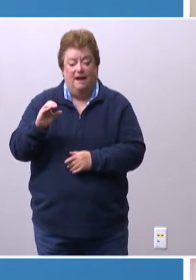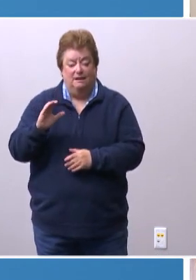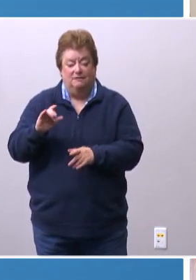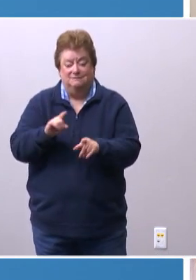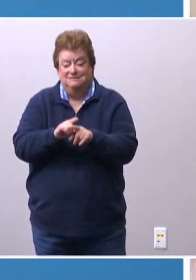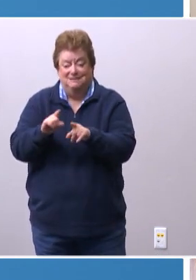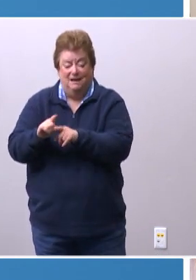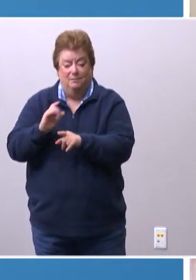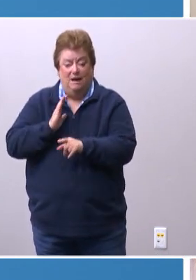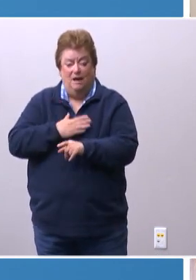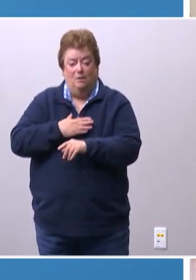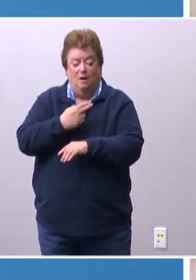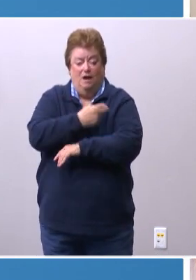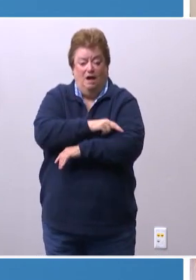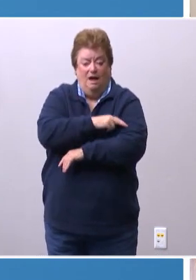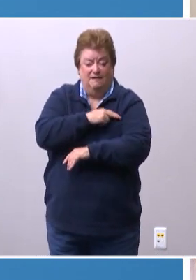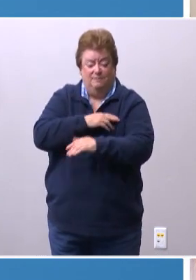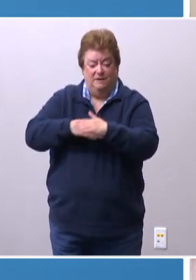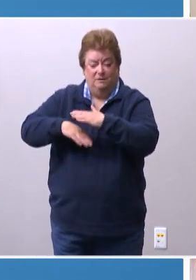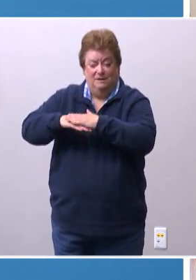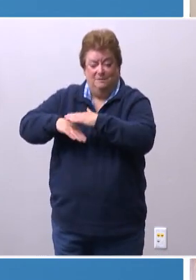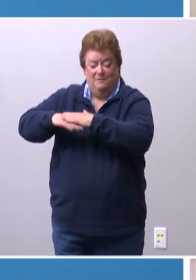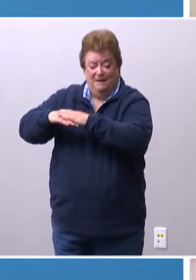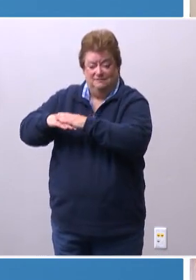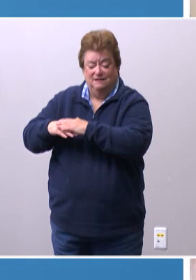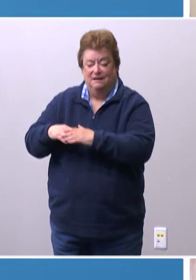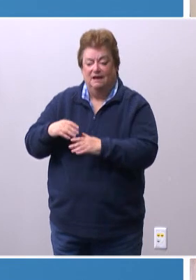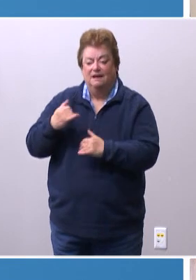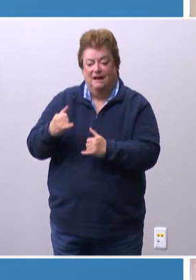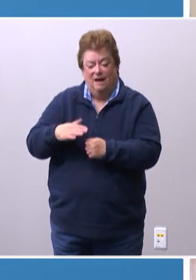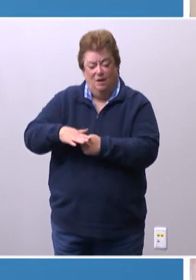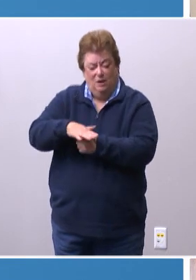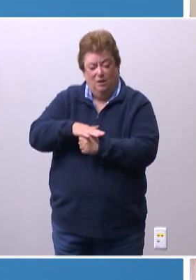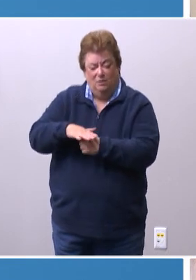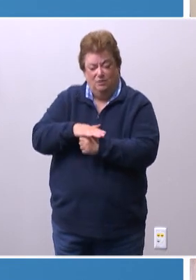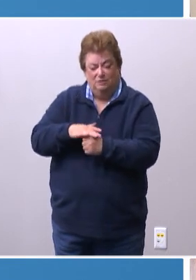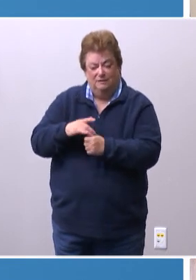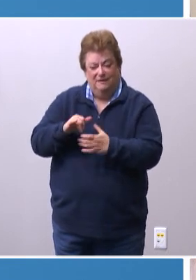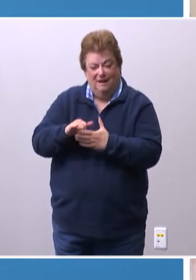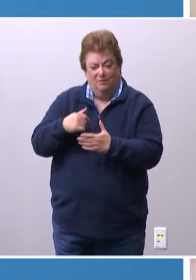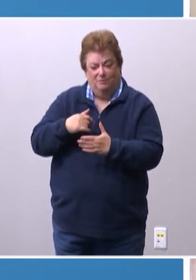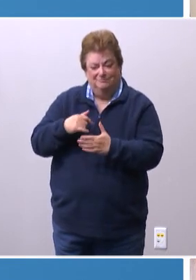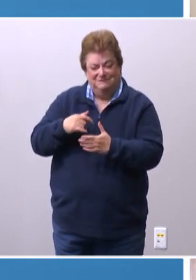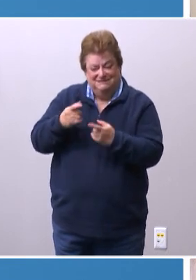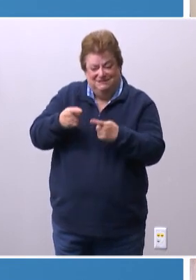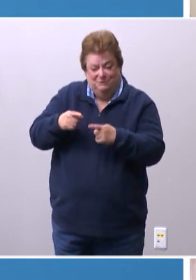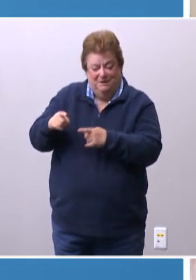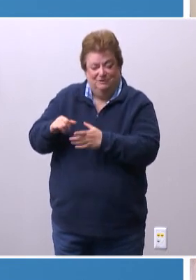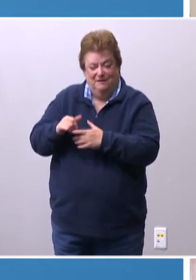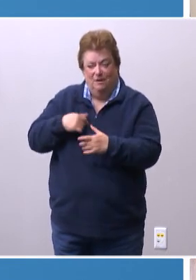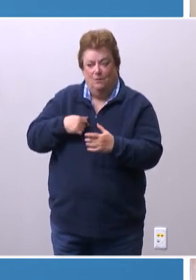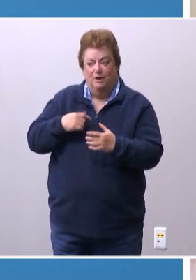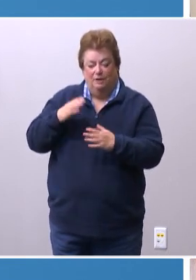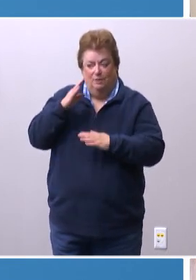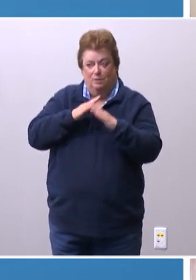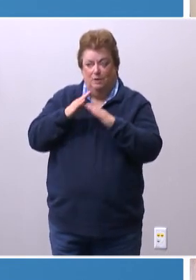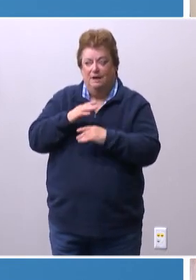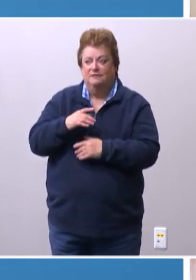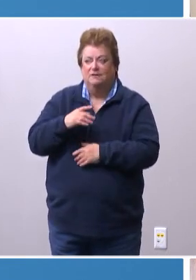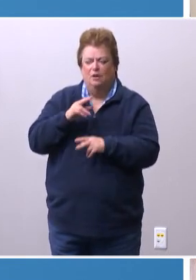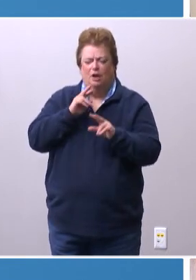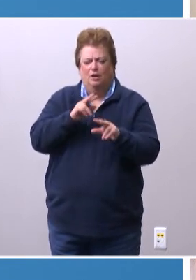capacity, leading to a local situation that remains concerning. Let's start with taking a look at the latest